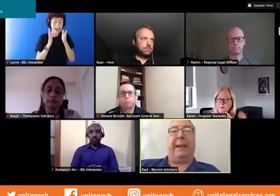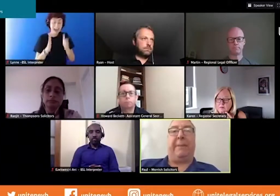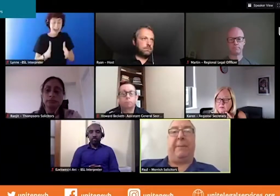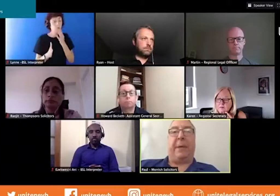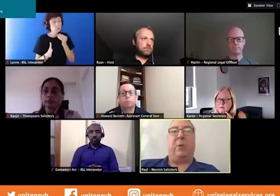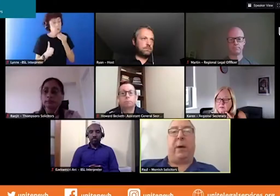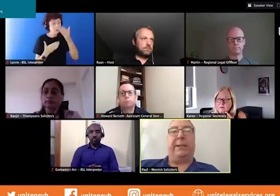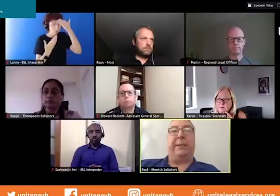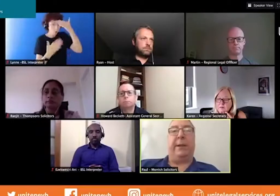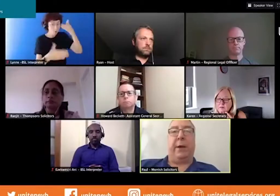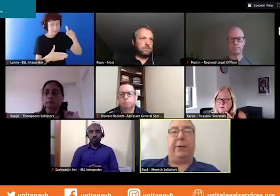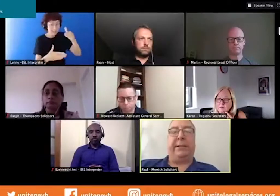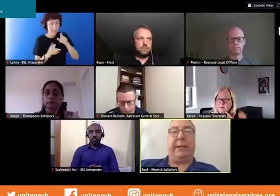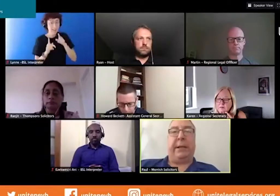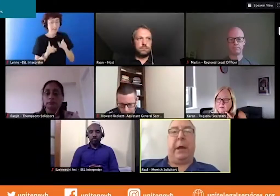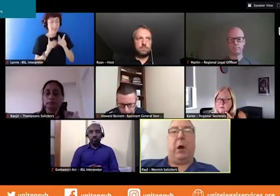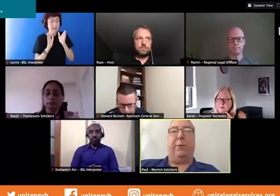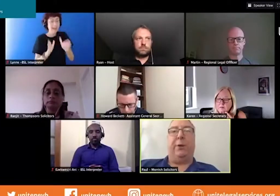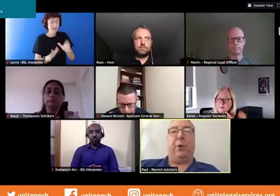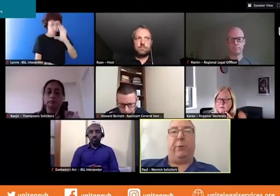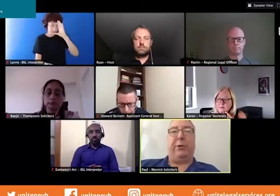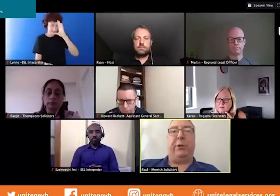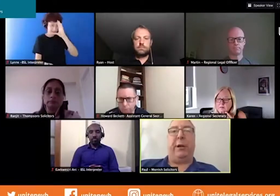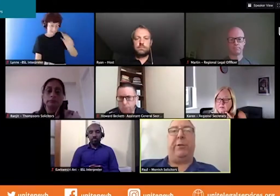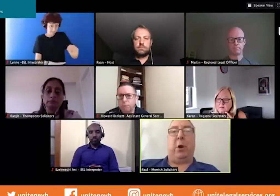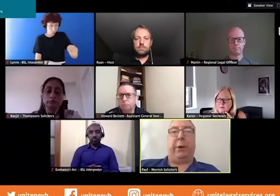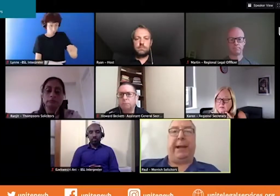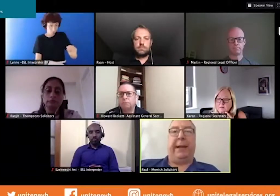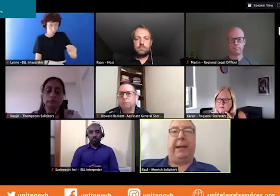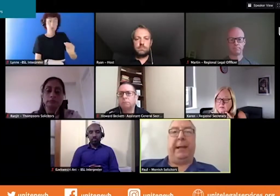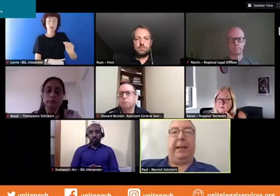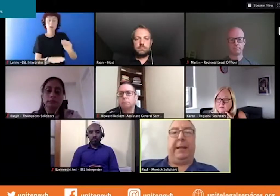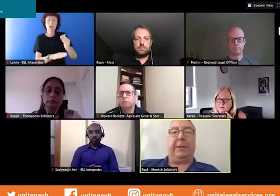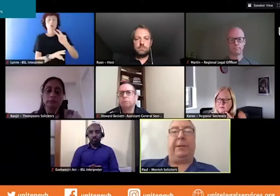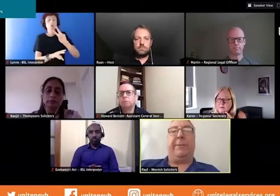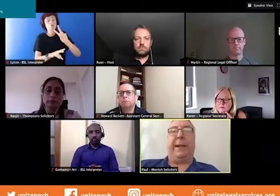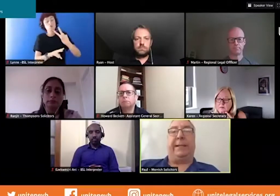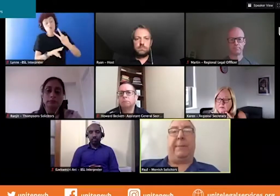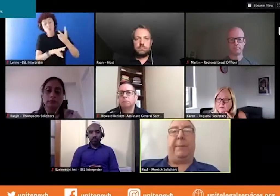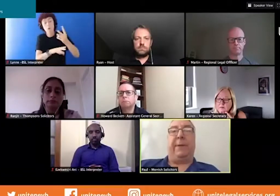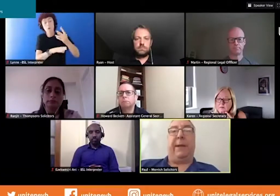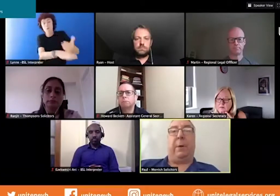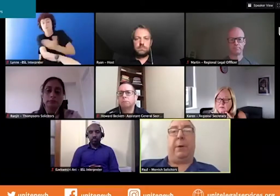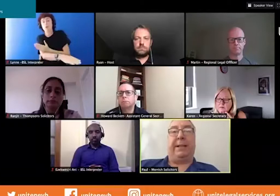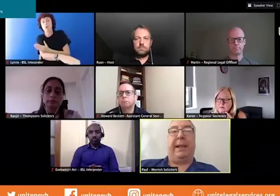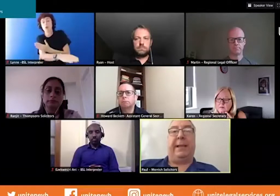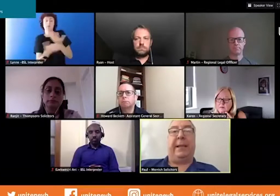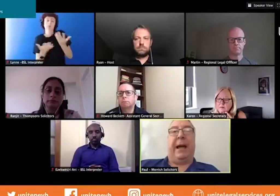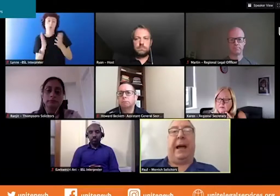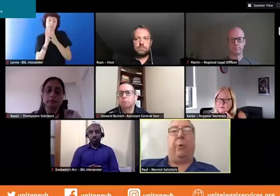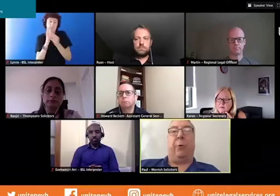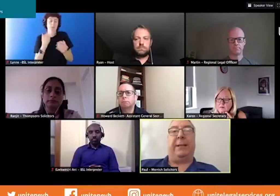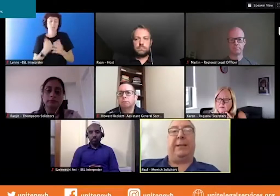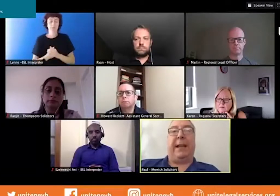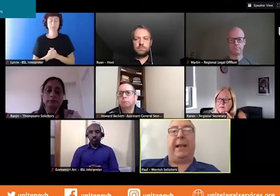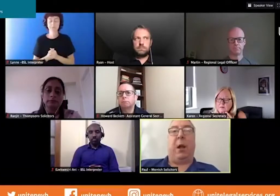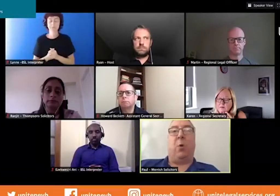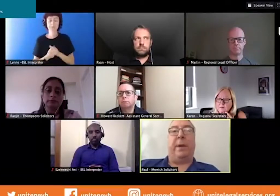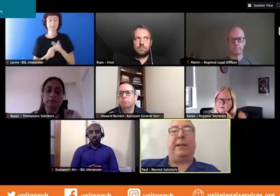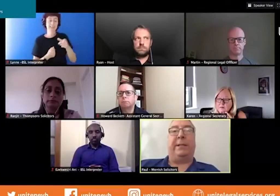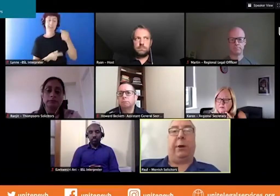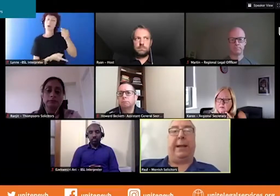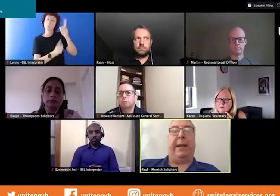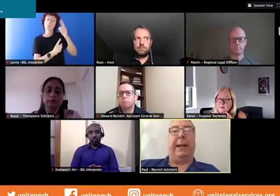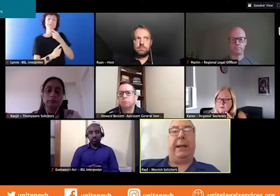give twice the notice of the duration of the holiday. So to give an example, if the employer says, I want you to take a